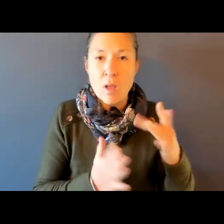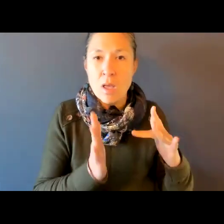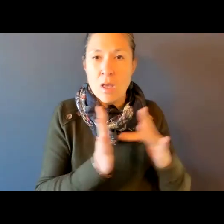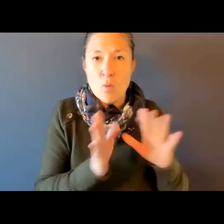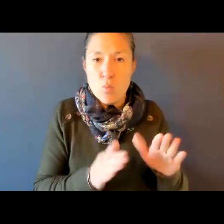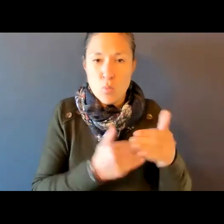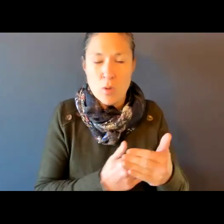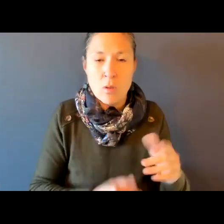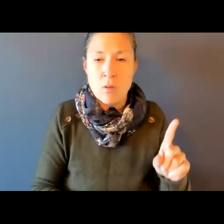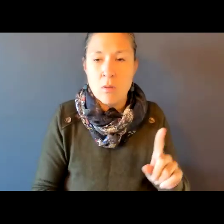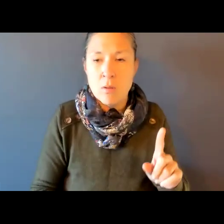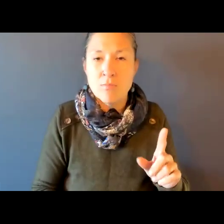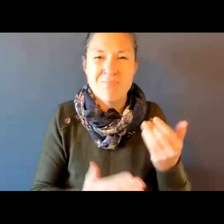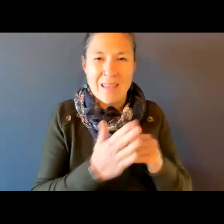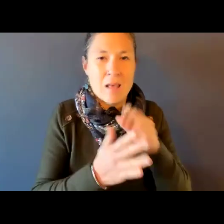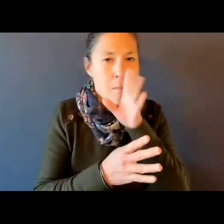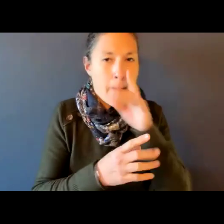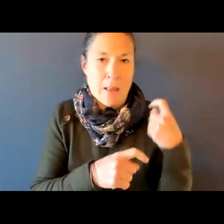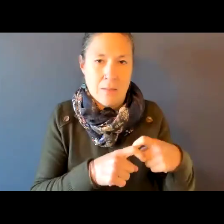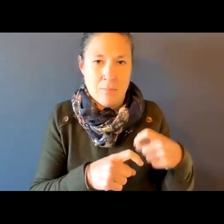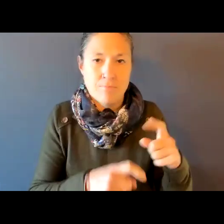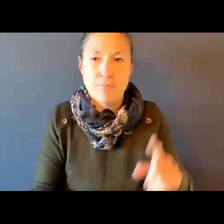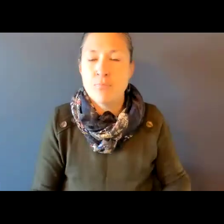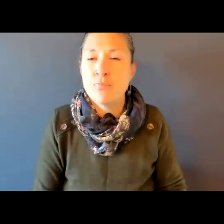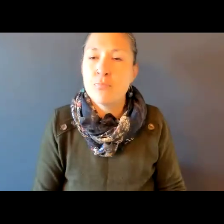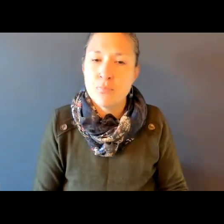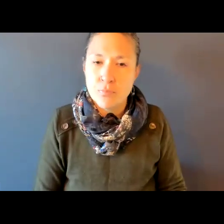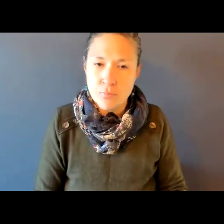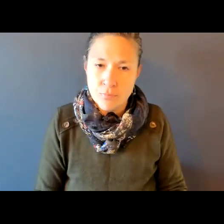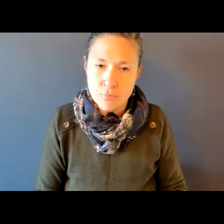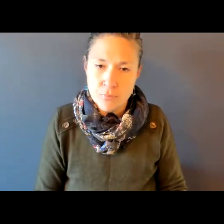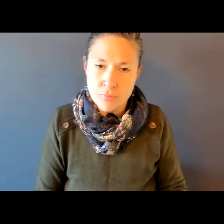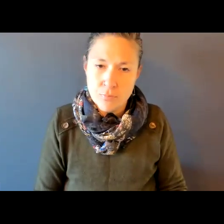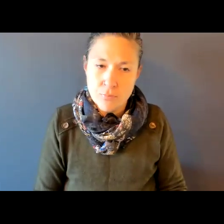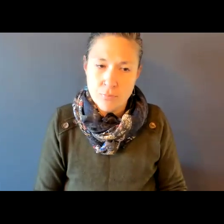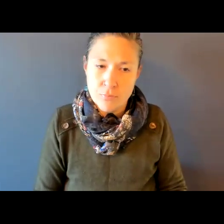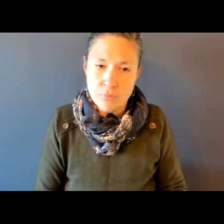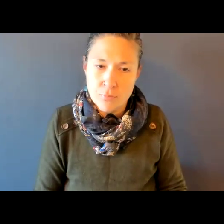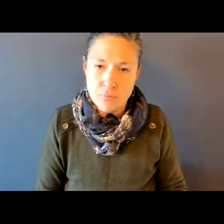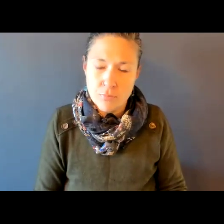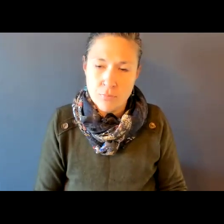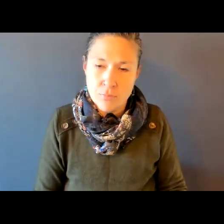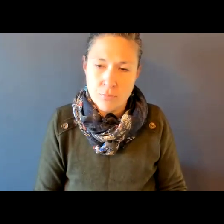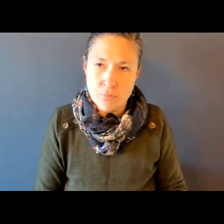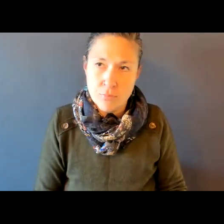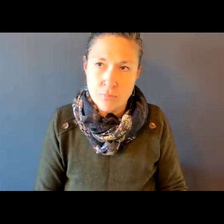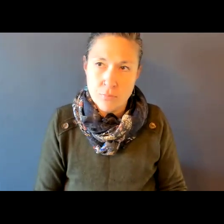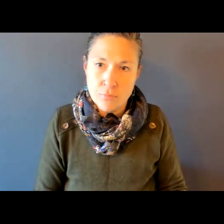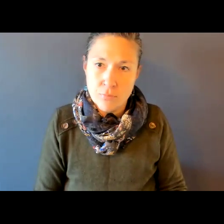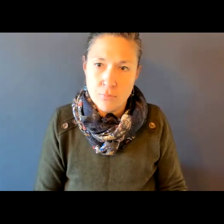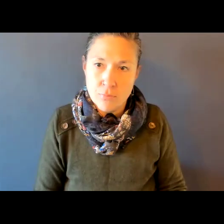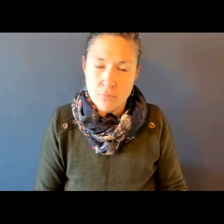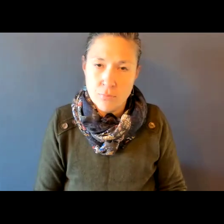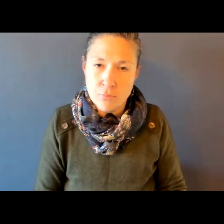Si alguien quiere utilizar los servicios de interpretación al español, puede hacer clic en el icono